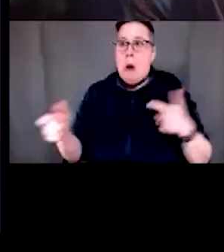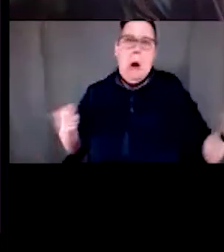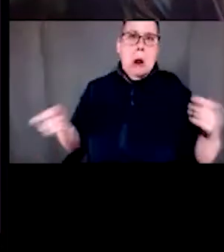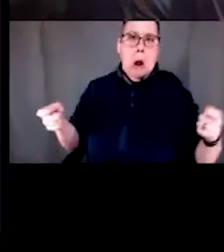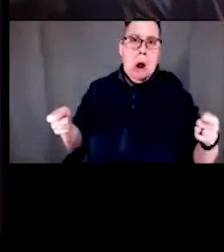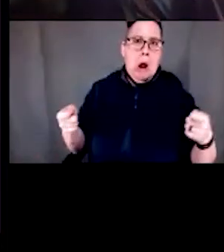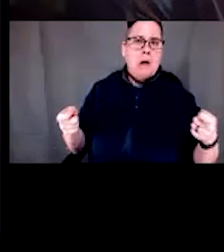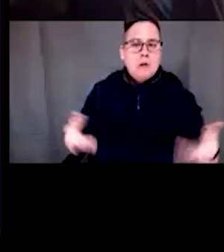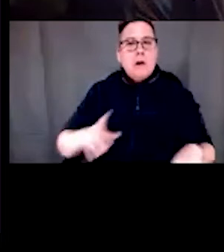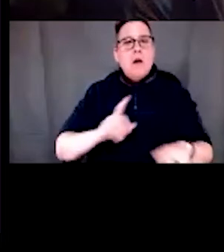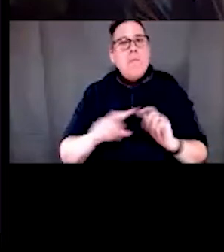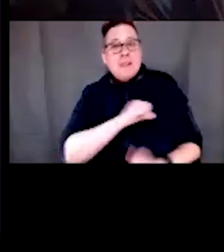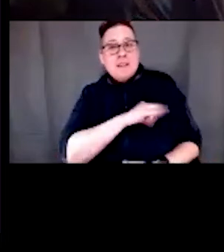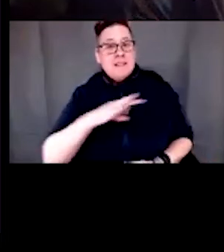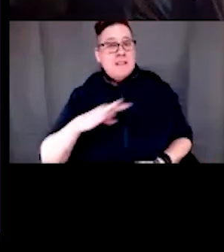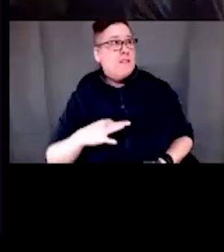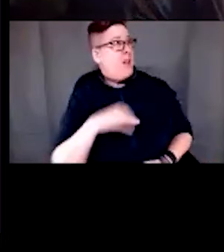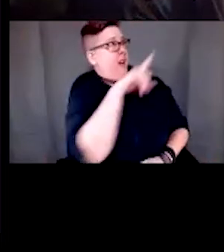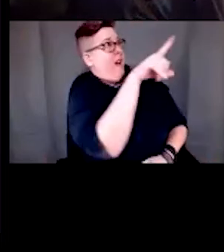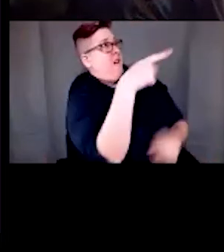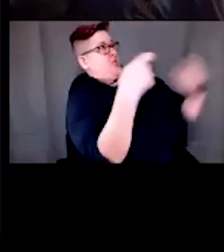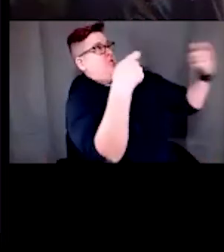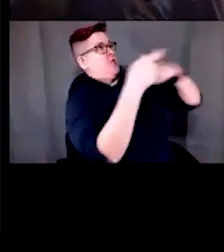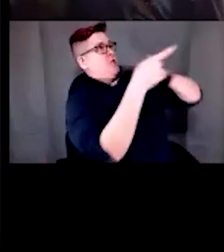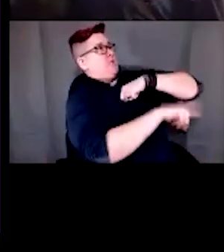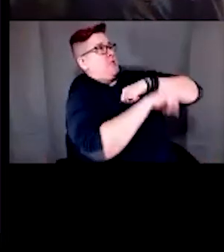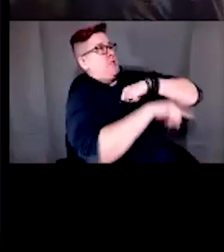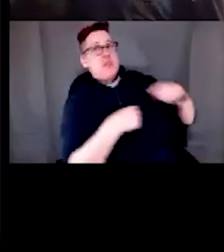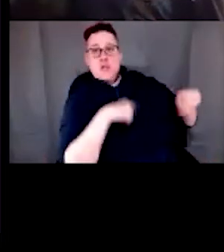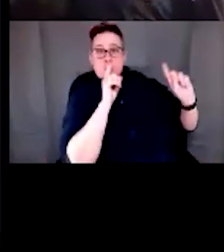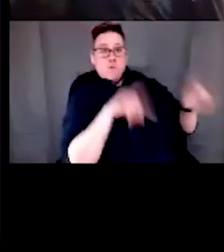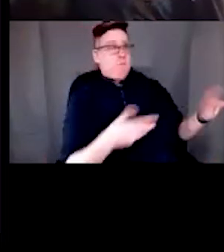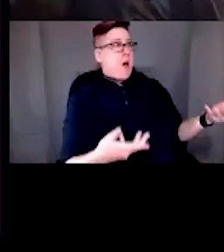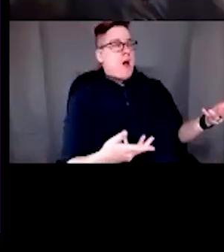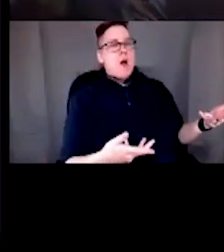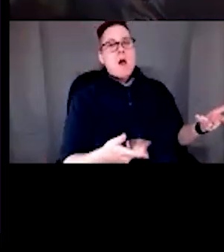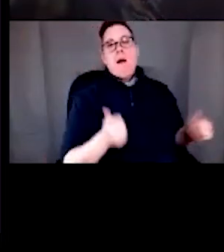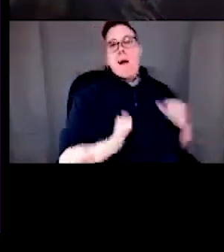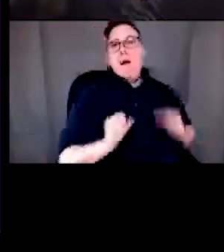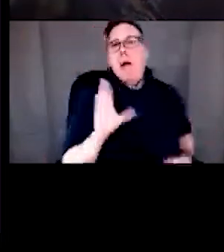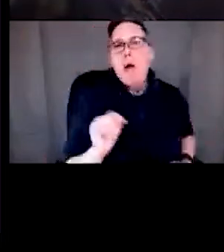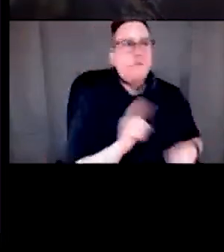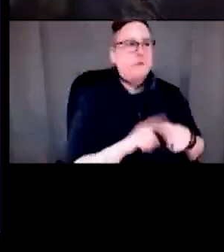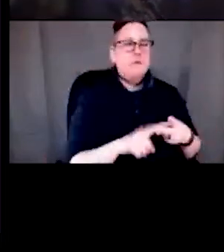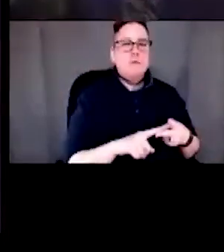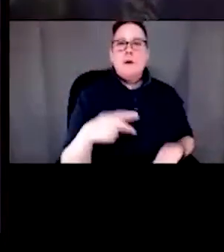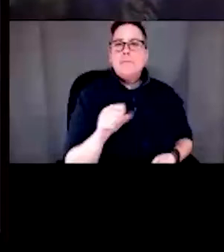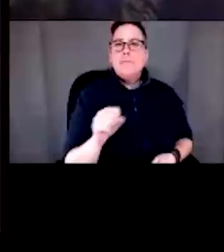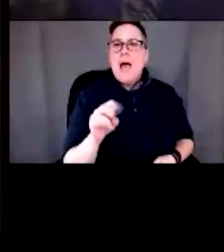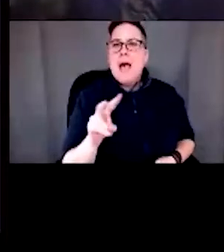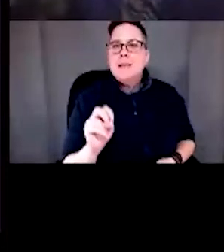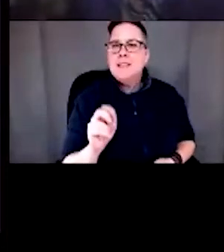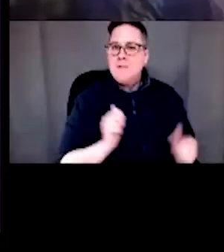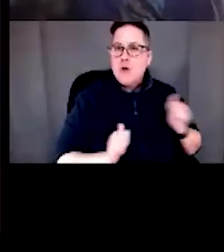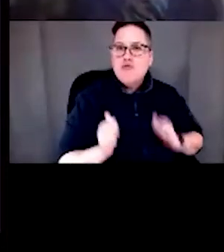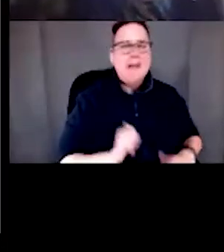way staff respond often to those perceived punitive measures is by acting out passive-aggressive behaviors, and becoming